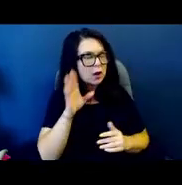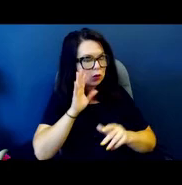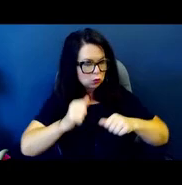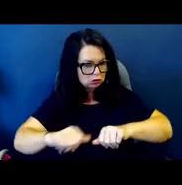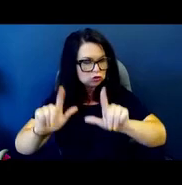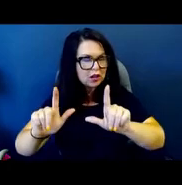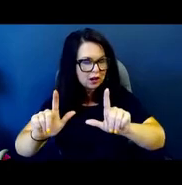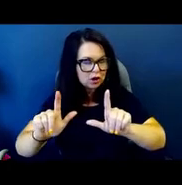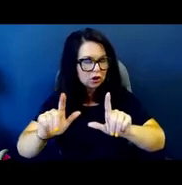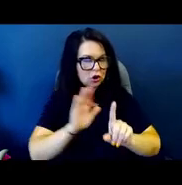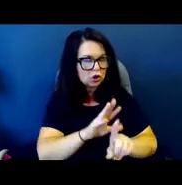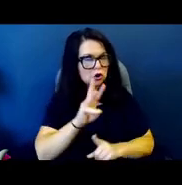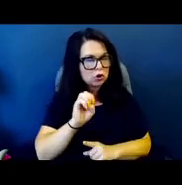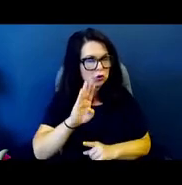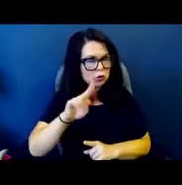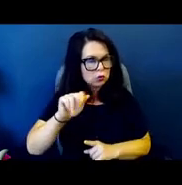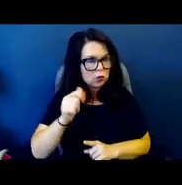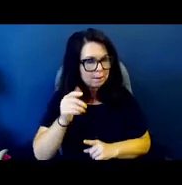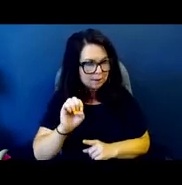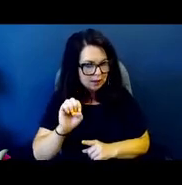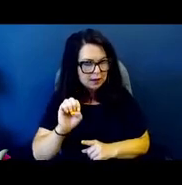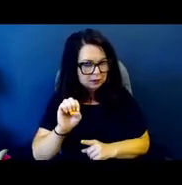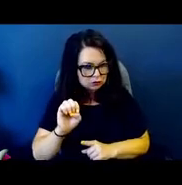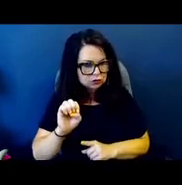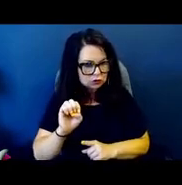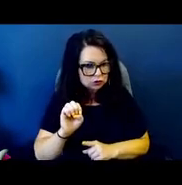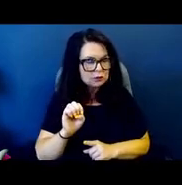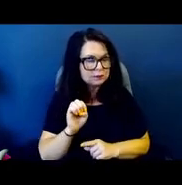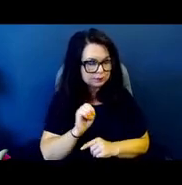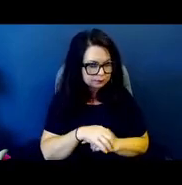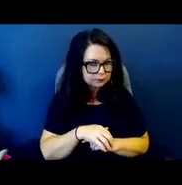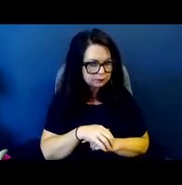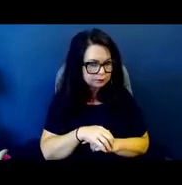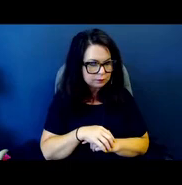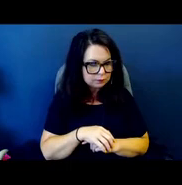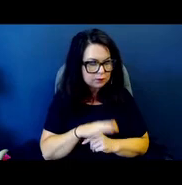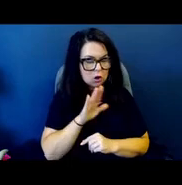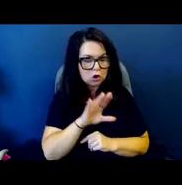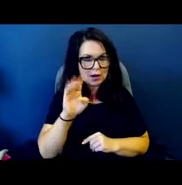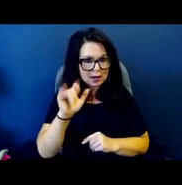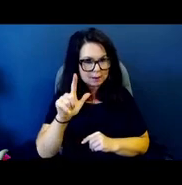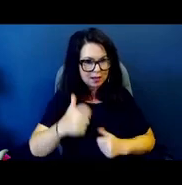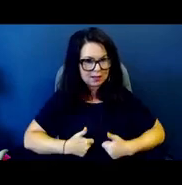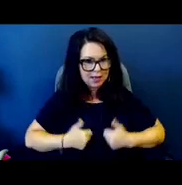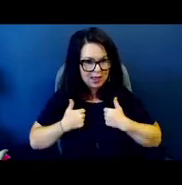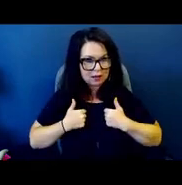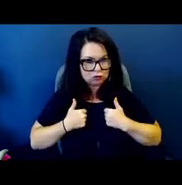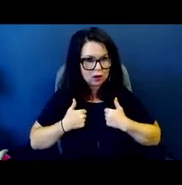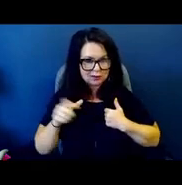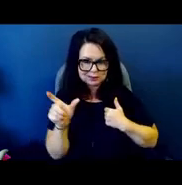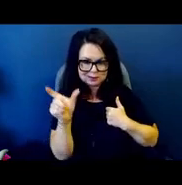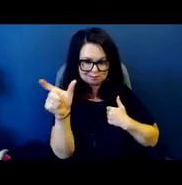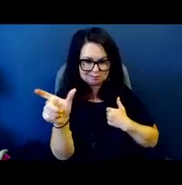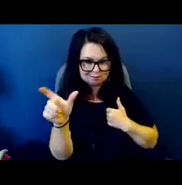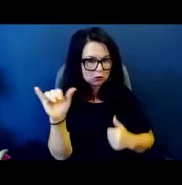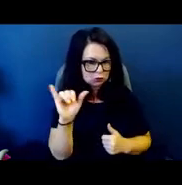Anastasia's webpage, where it is Toss Speaks, and her email address is found there that you can reach out to her. Anastasia,